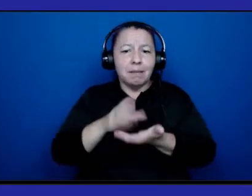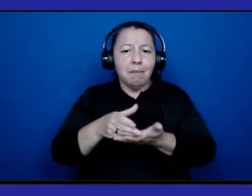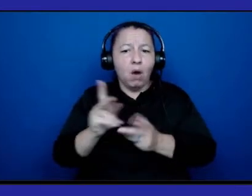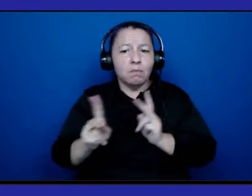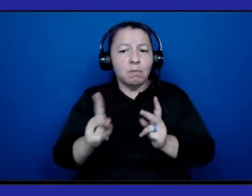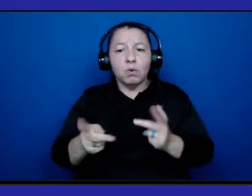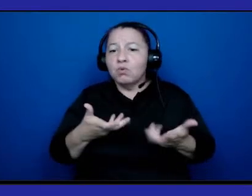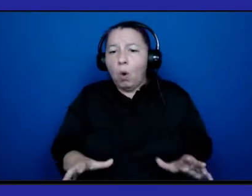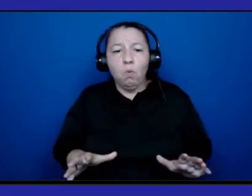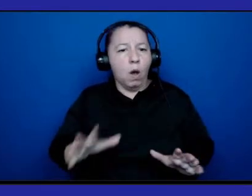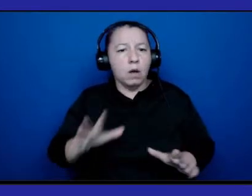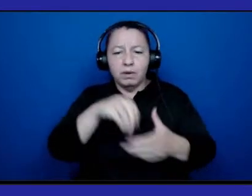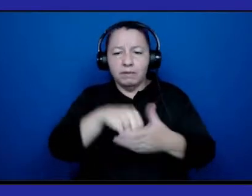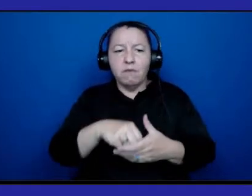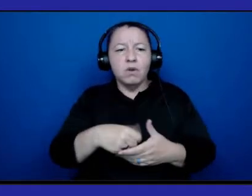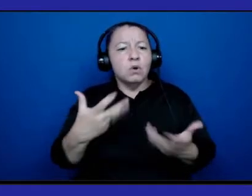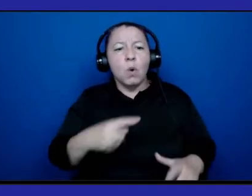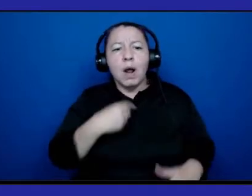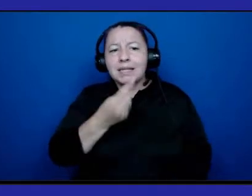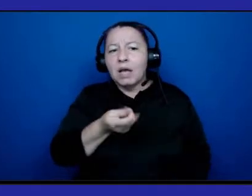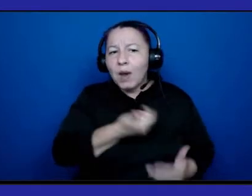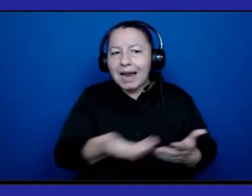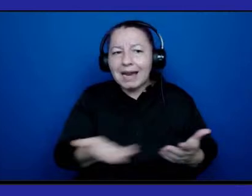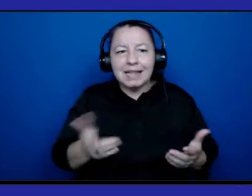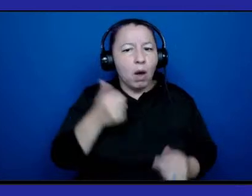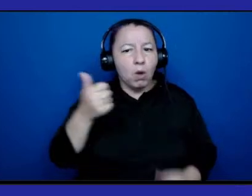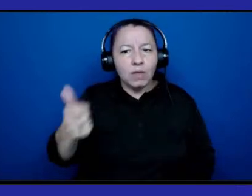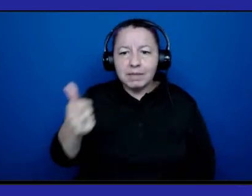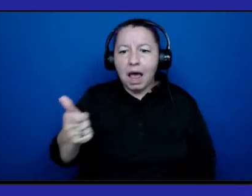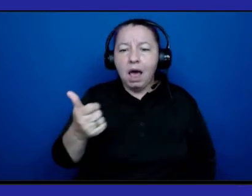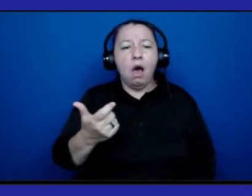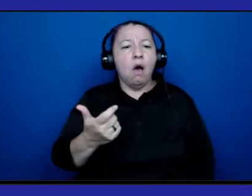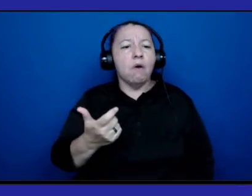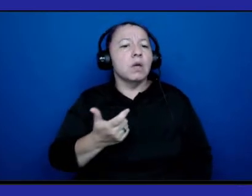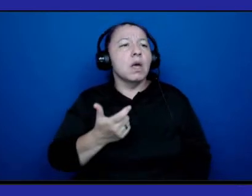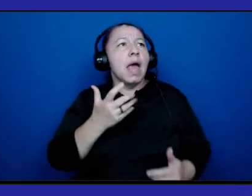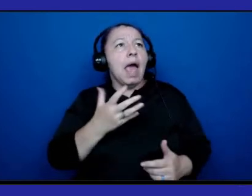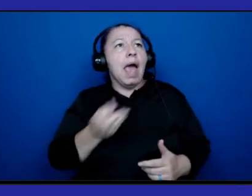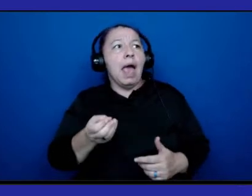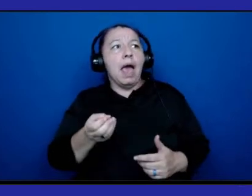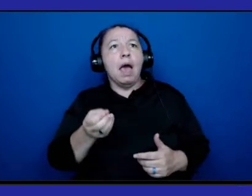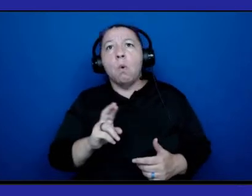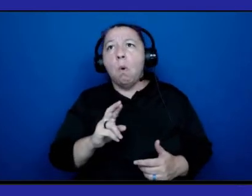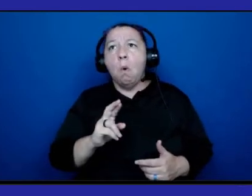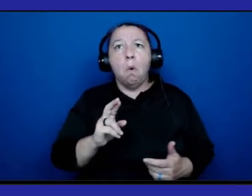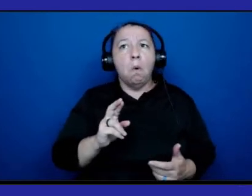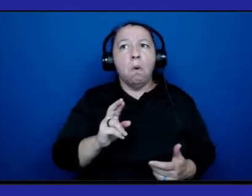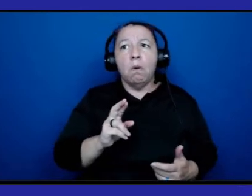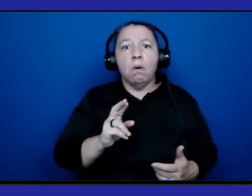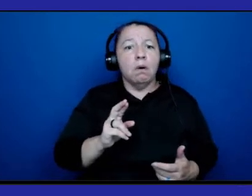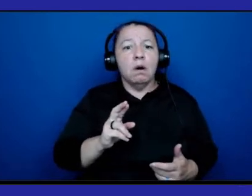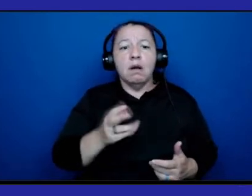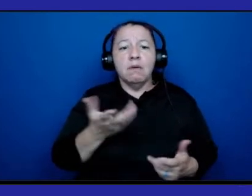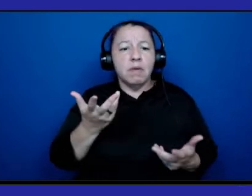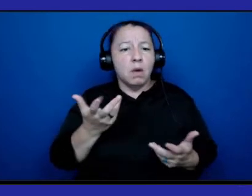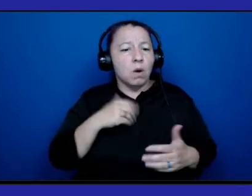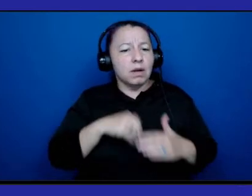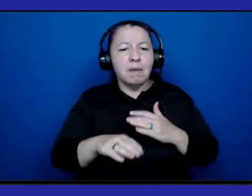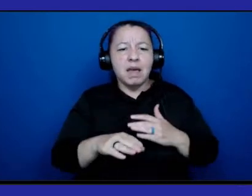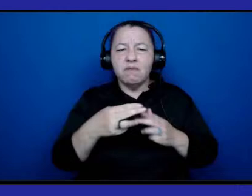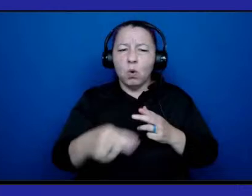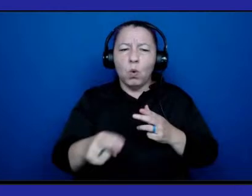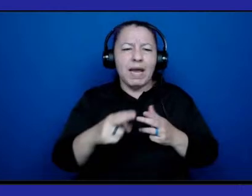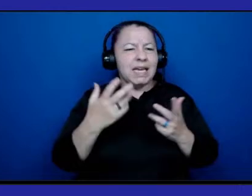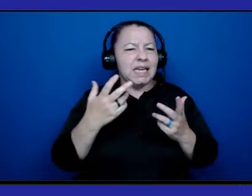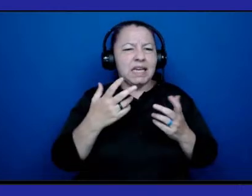want to tell you anything about themselves, and or they're in for, a very quick emergency,